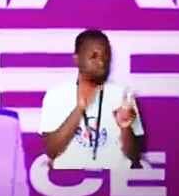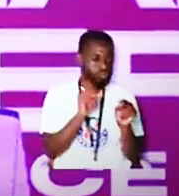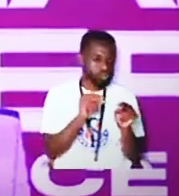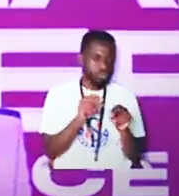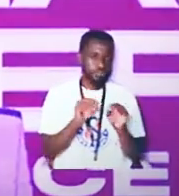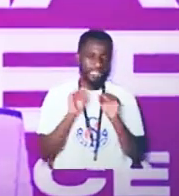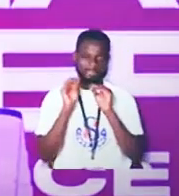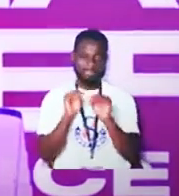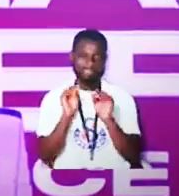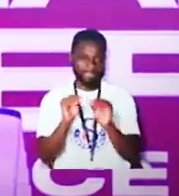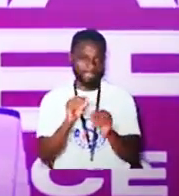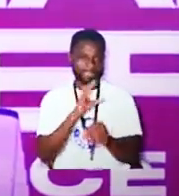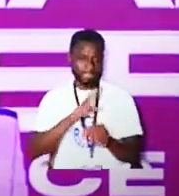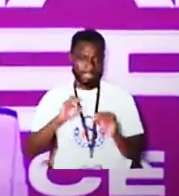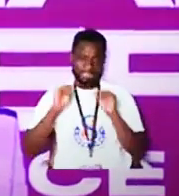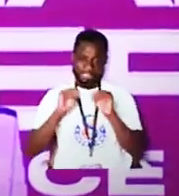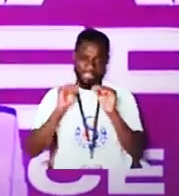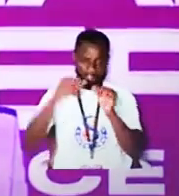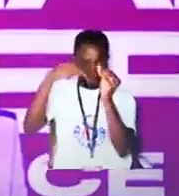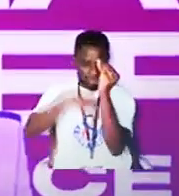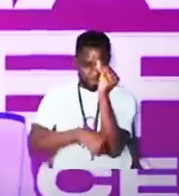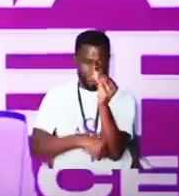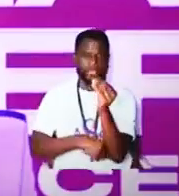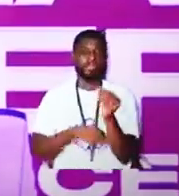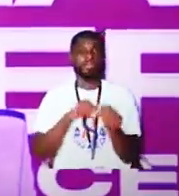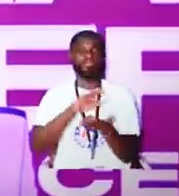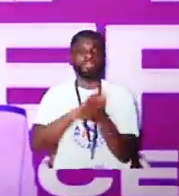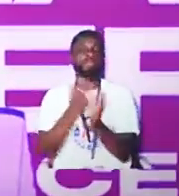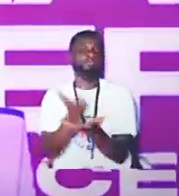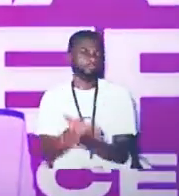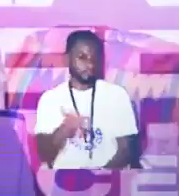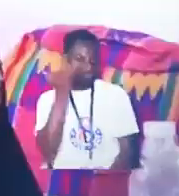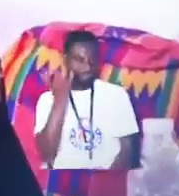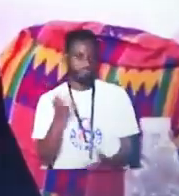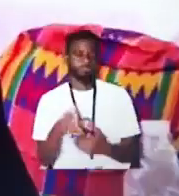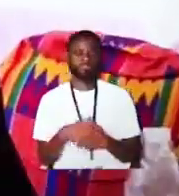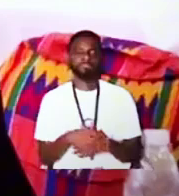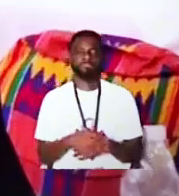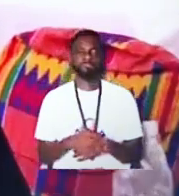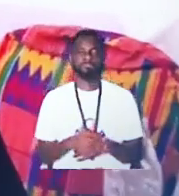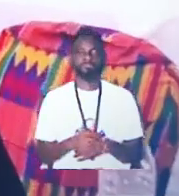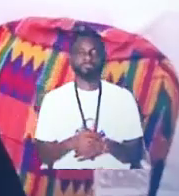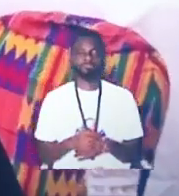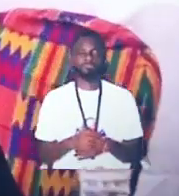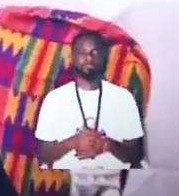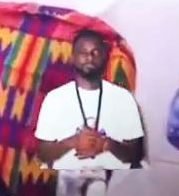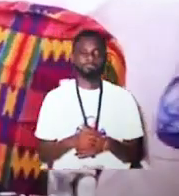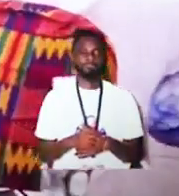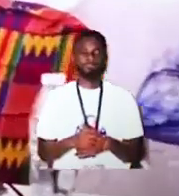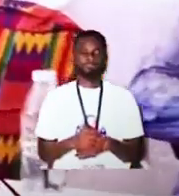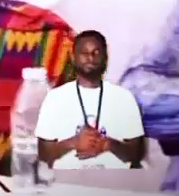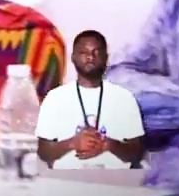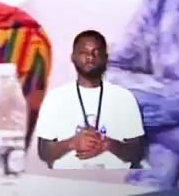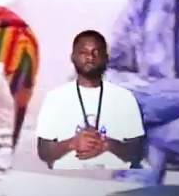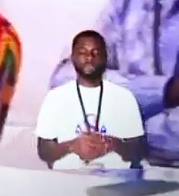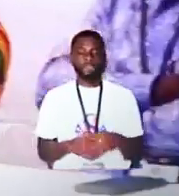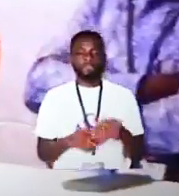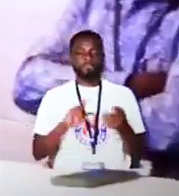that alone is prosperity. Yeah. Teach it, and that alone is prosperity.